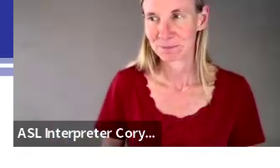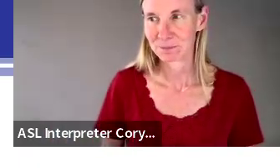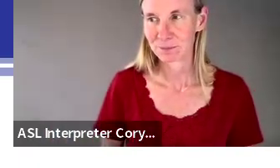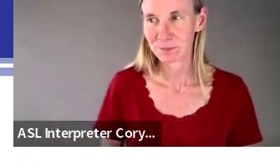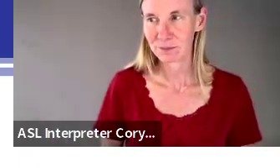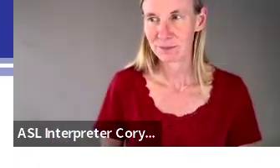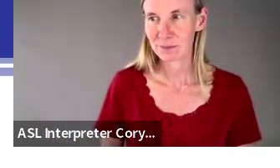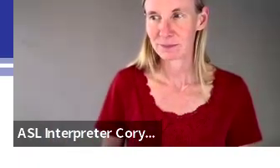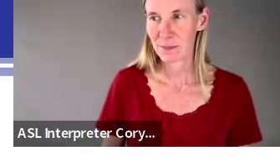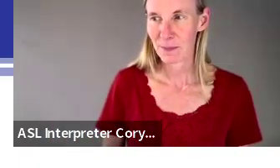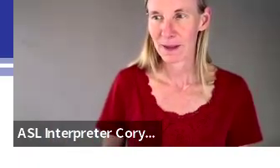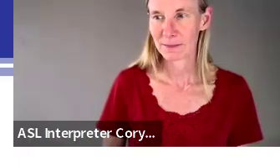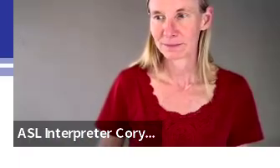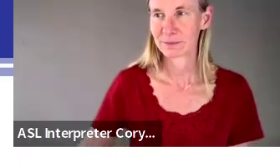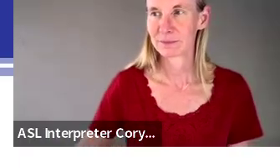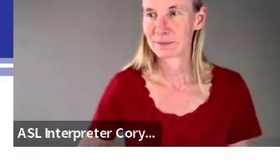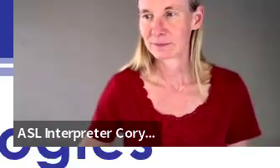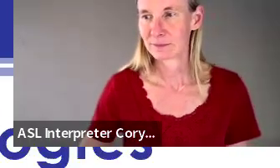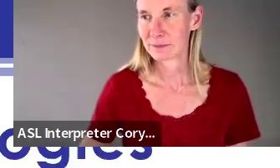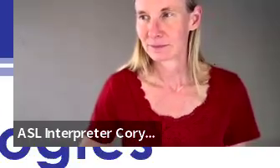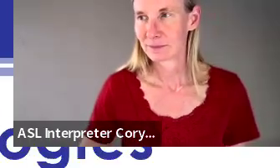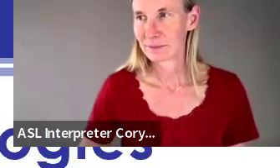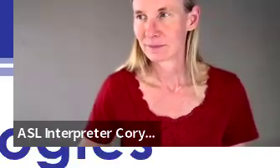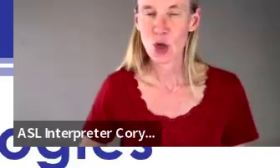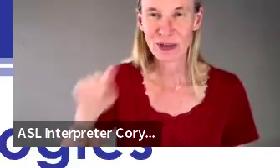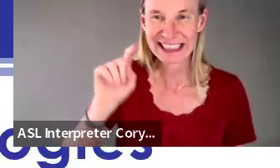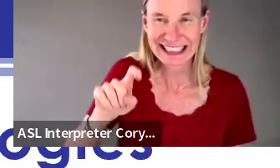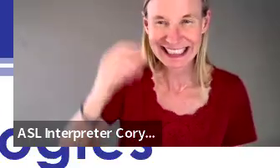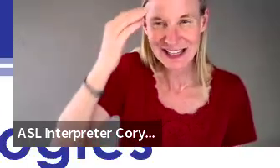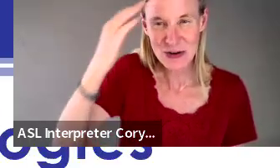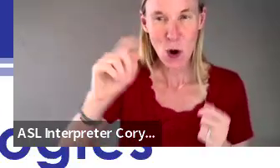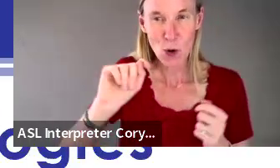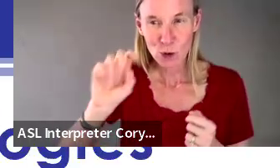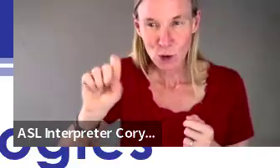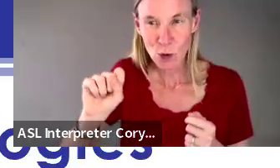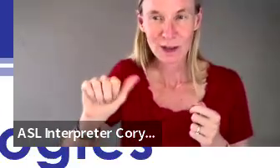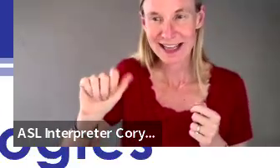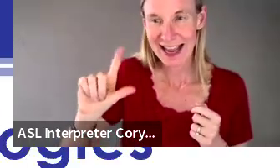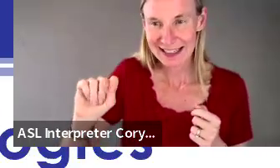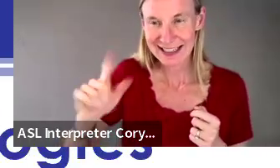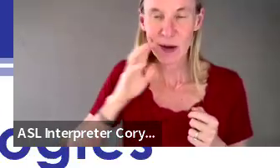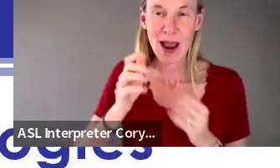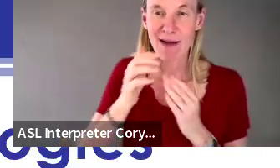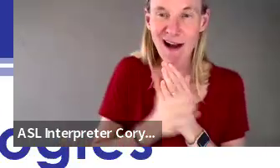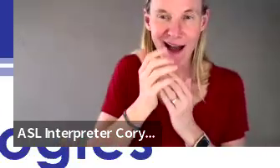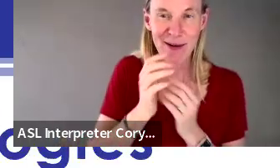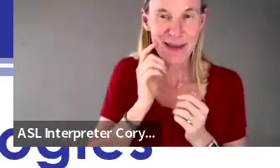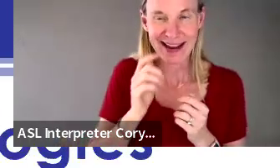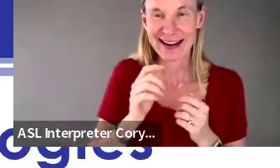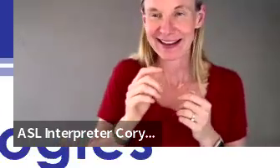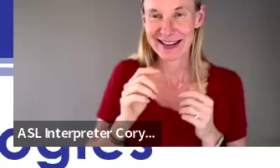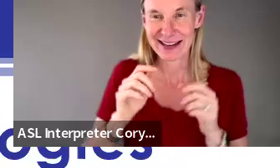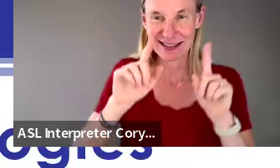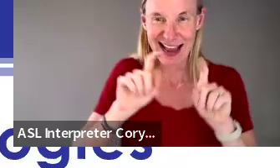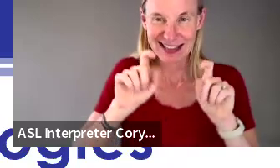So need to know tools and assistive technologies. We have automated testing tools. We have screen